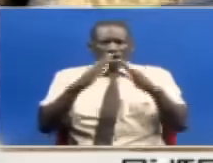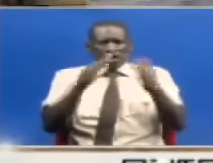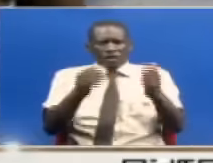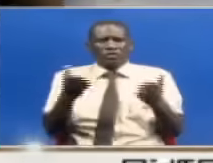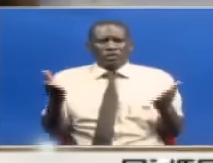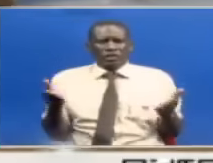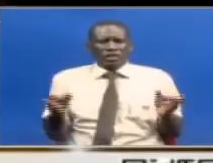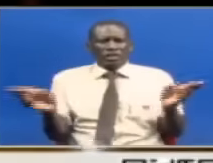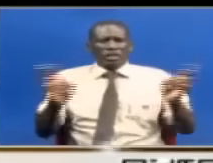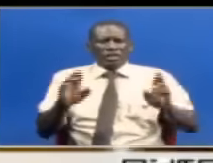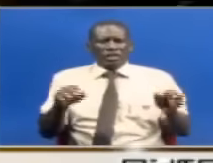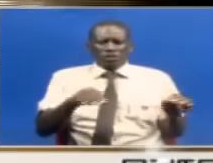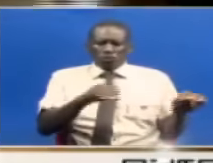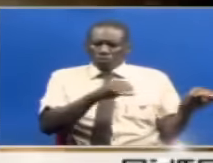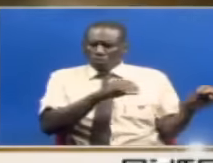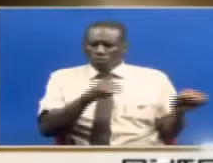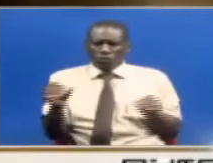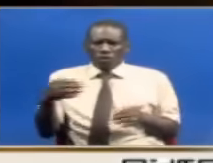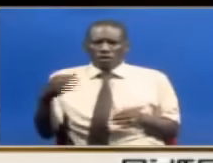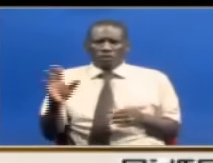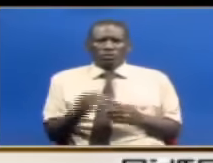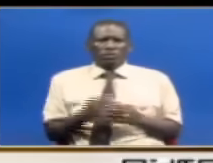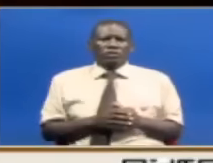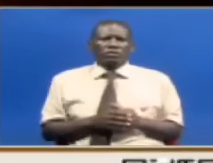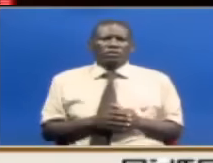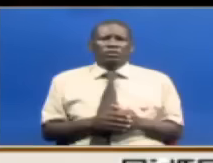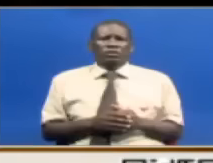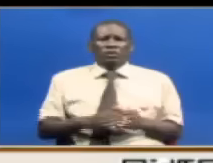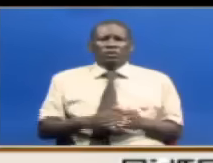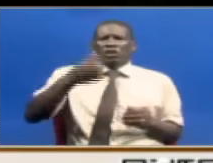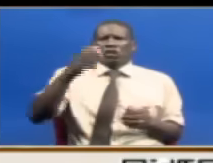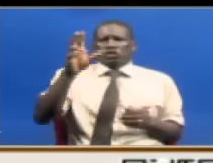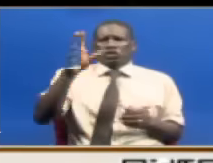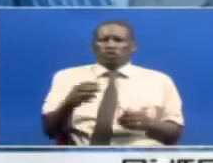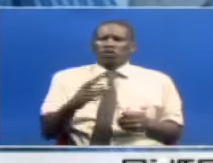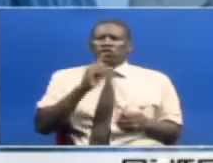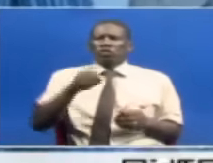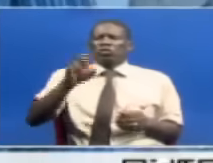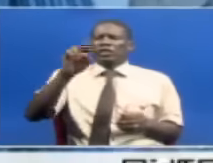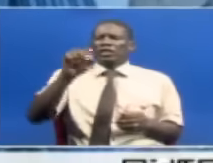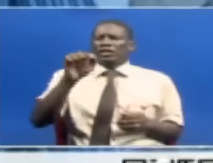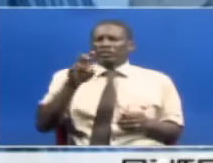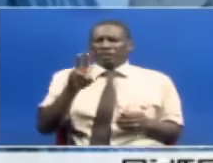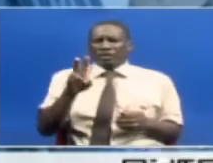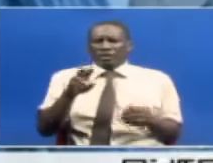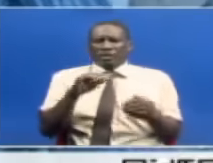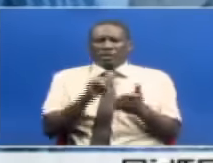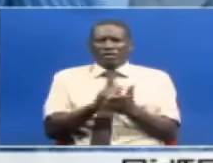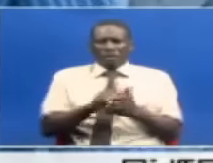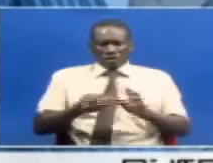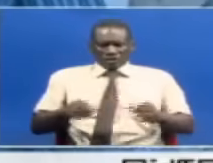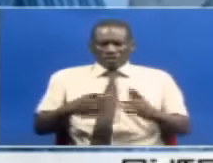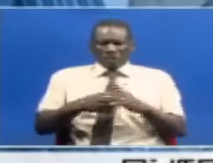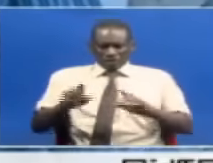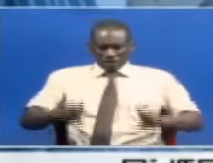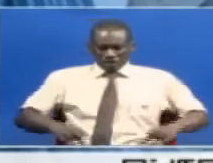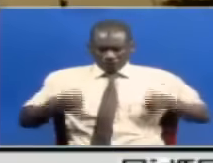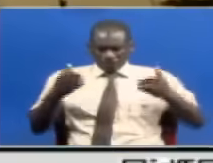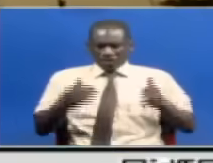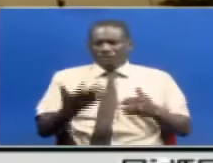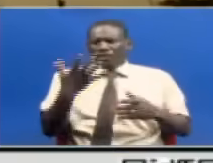ready to be ferried. John Kamau told NTV that he settled here nearly 5 years